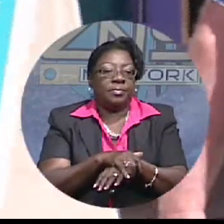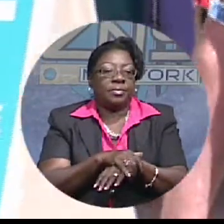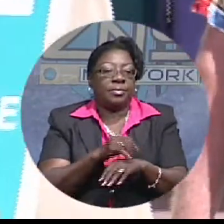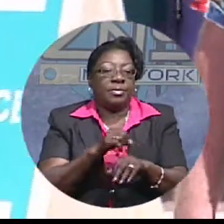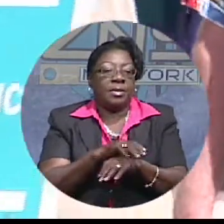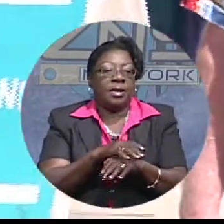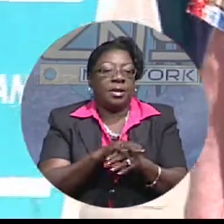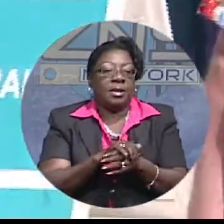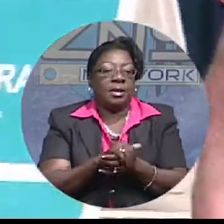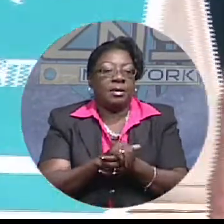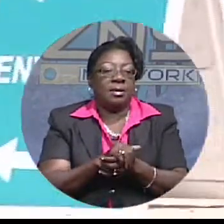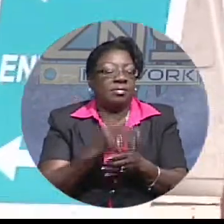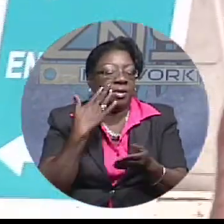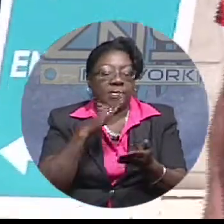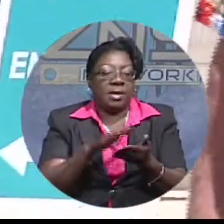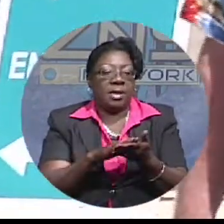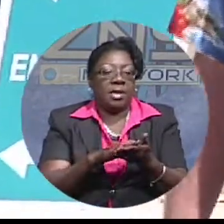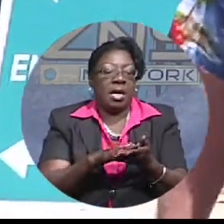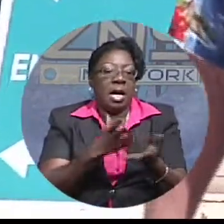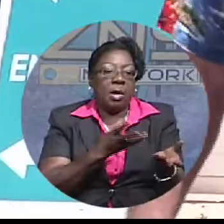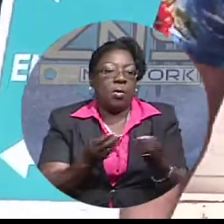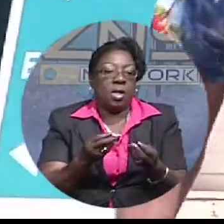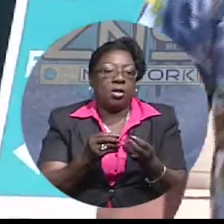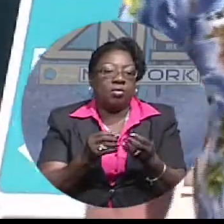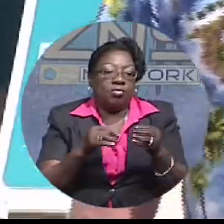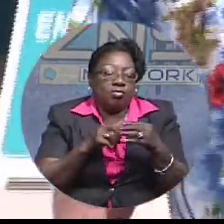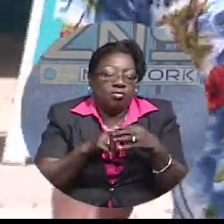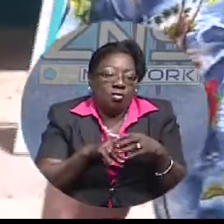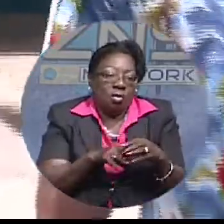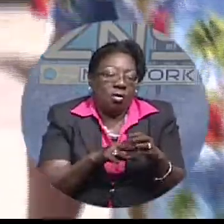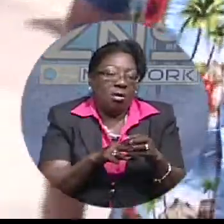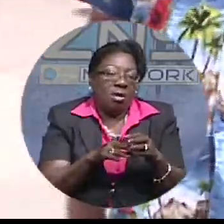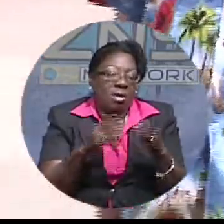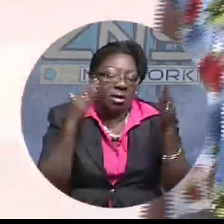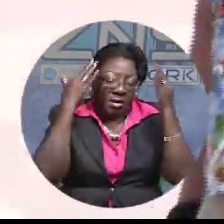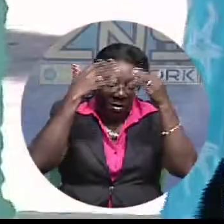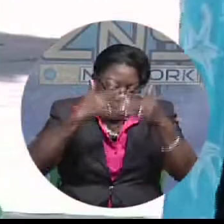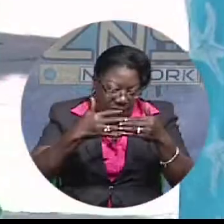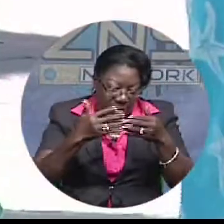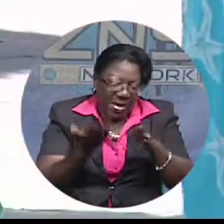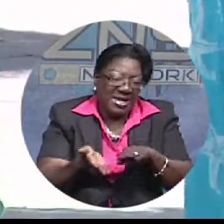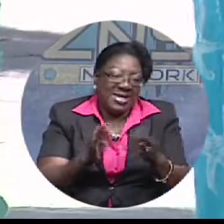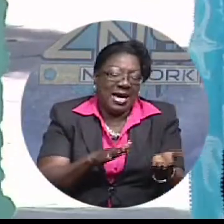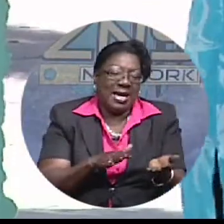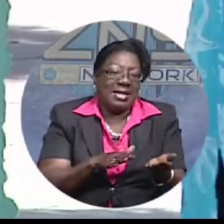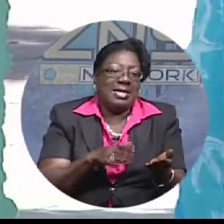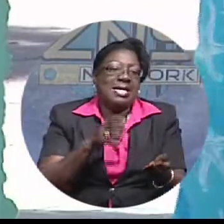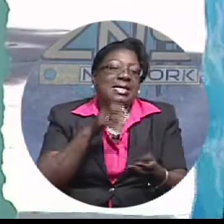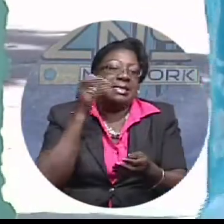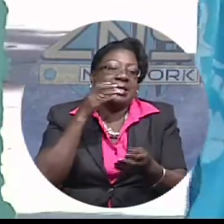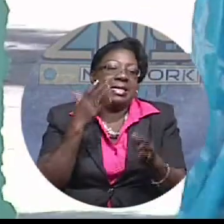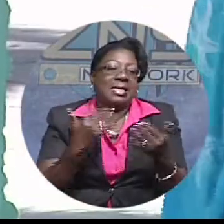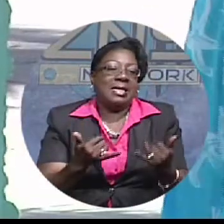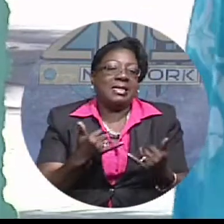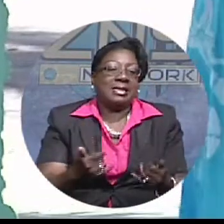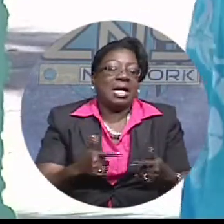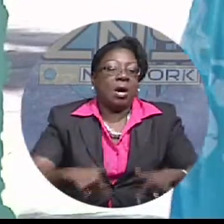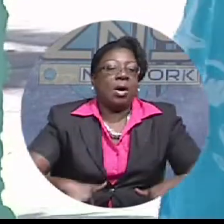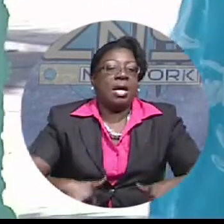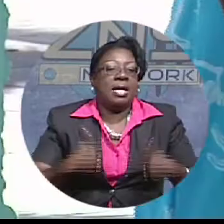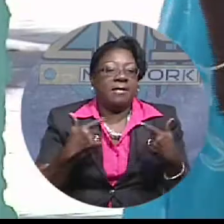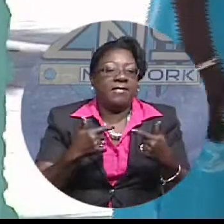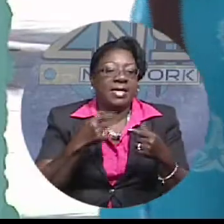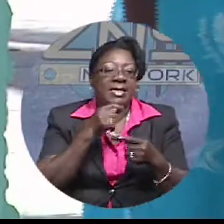was horrific. I wanted to crawl in the bottom of a closet, pull a blanket over my head and die. Cindy is now a living